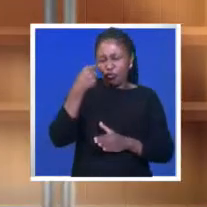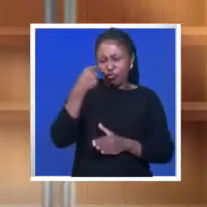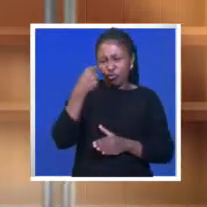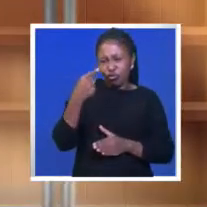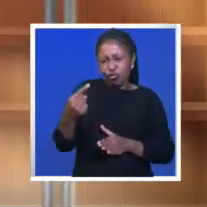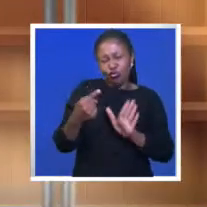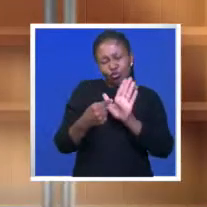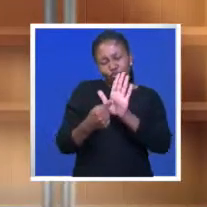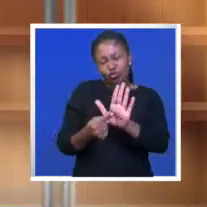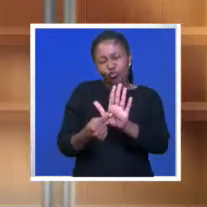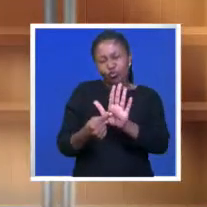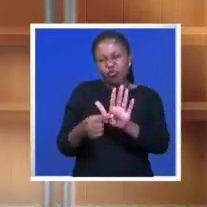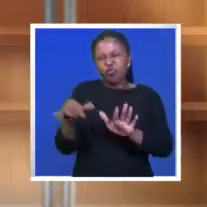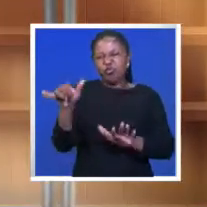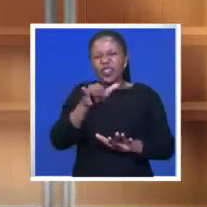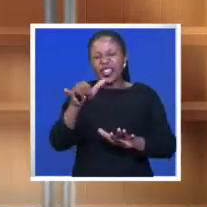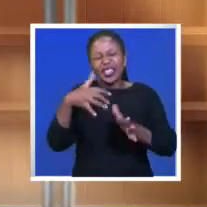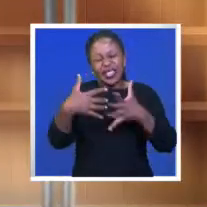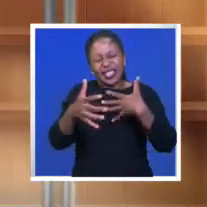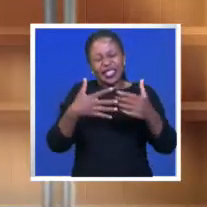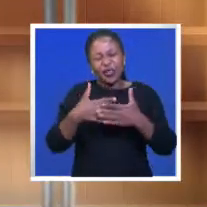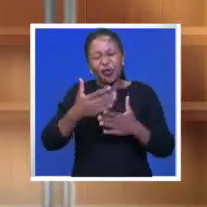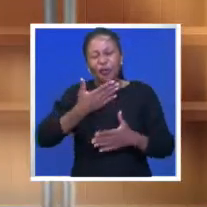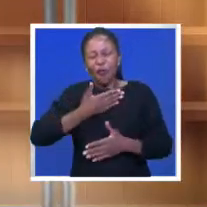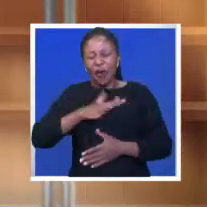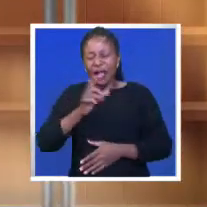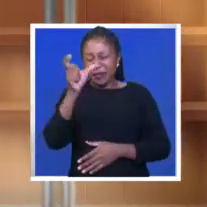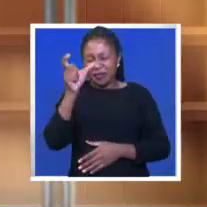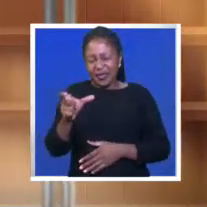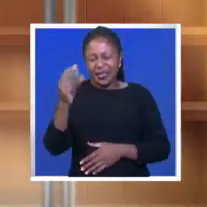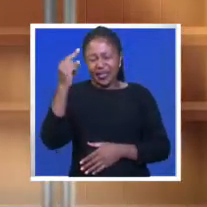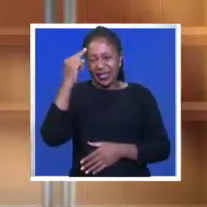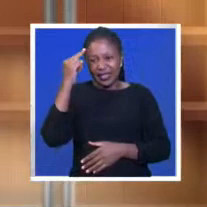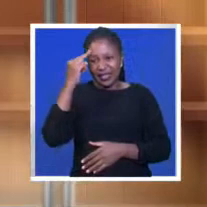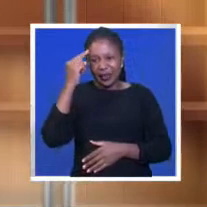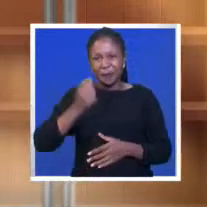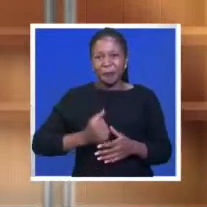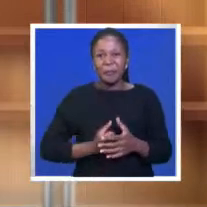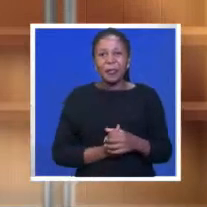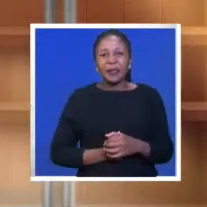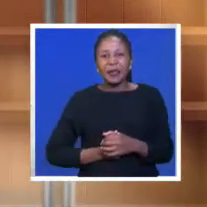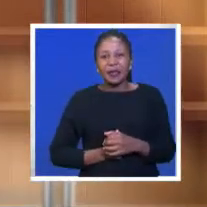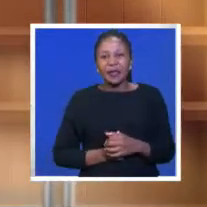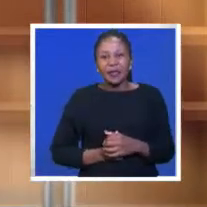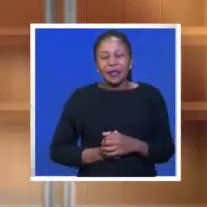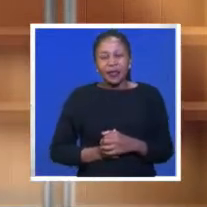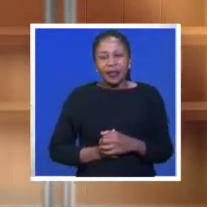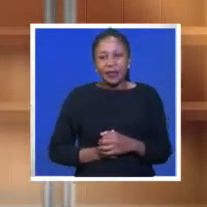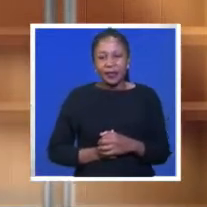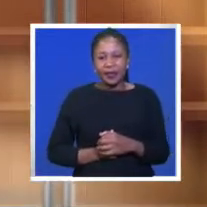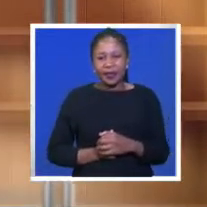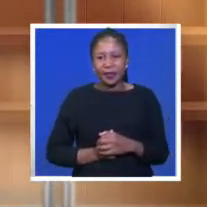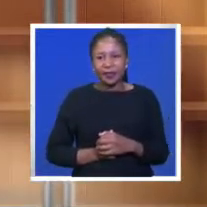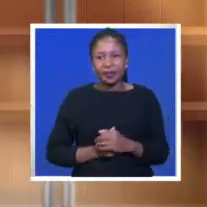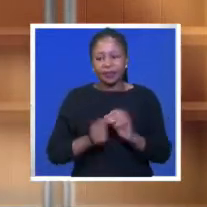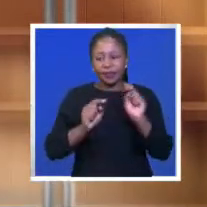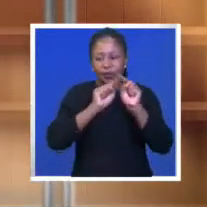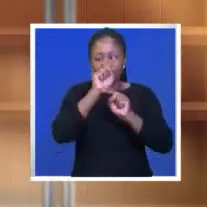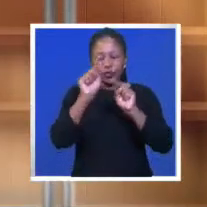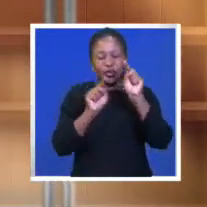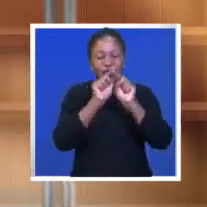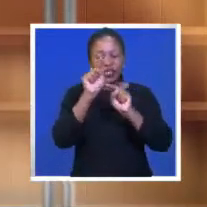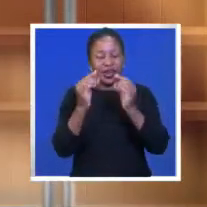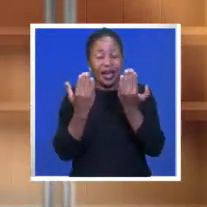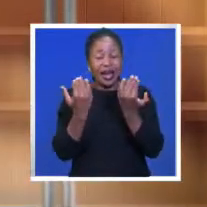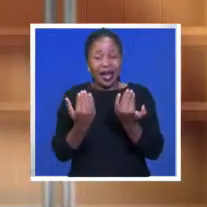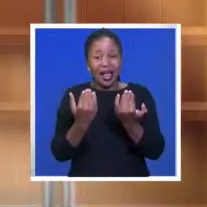actually created. So now, let us answer these questions, my dear Lena. The next question is, rather the first question on this in this